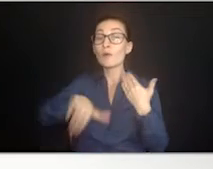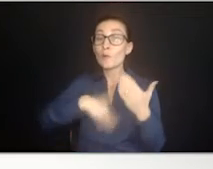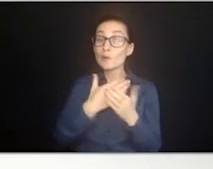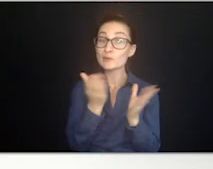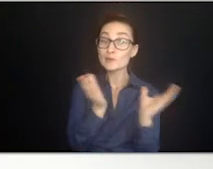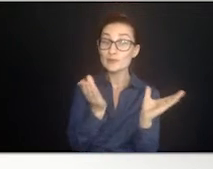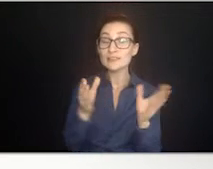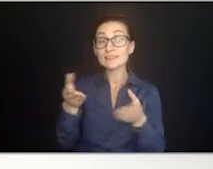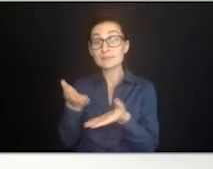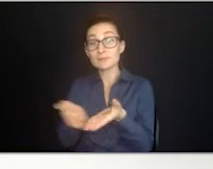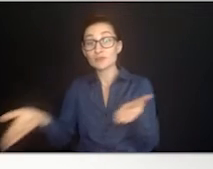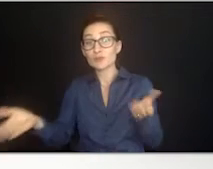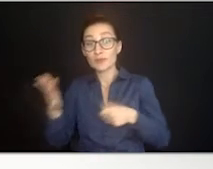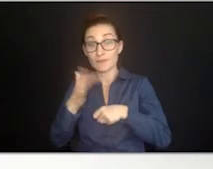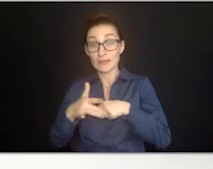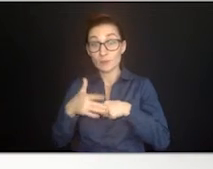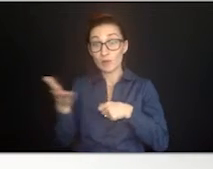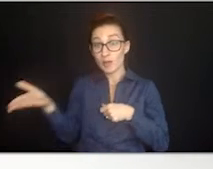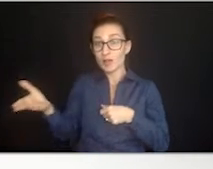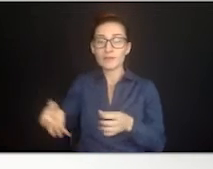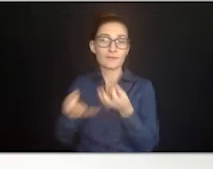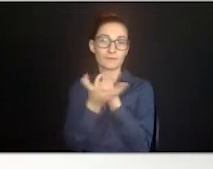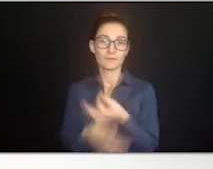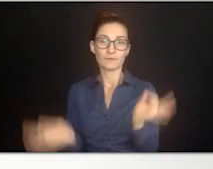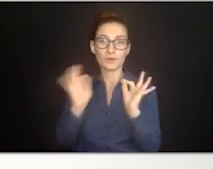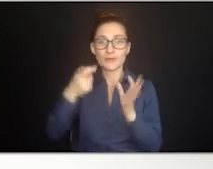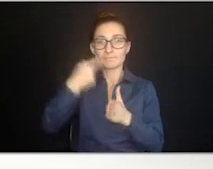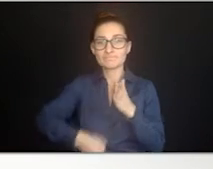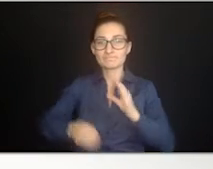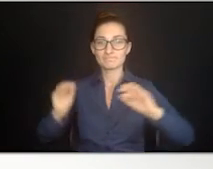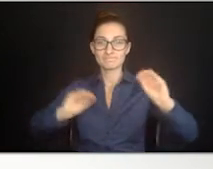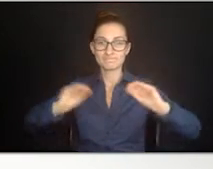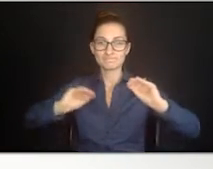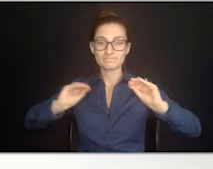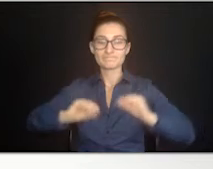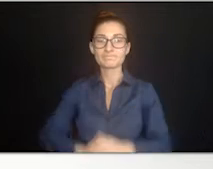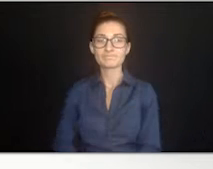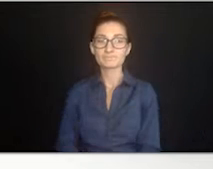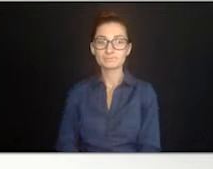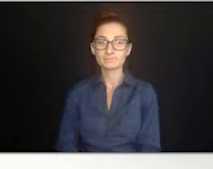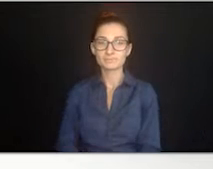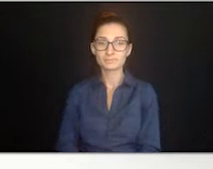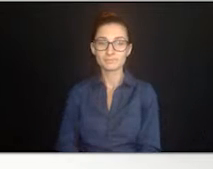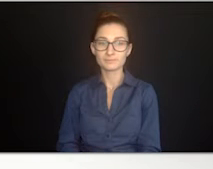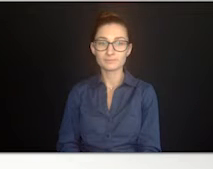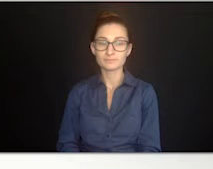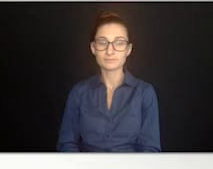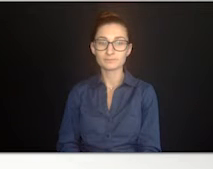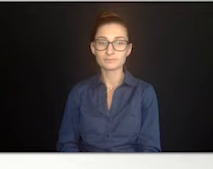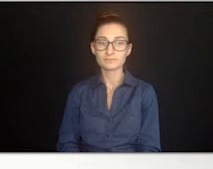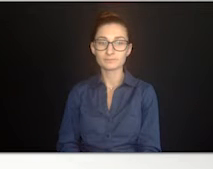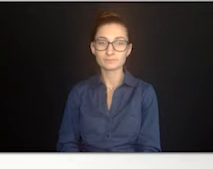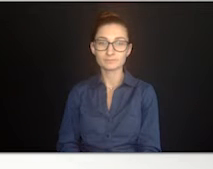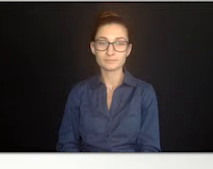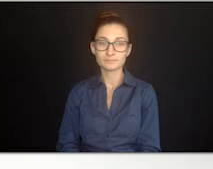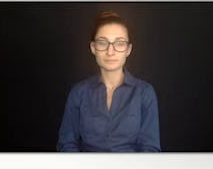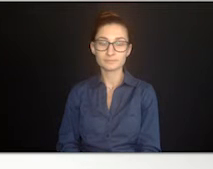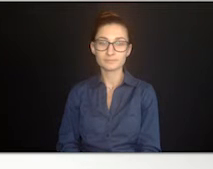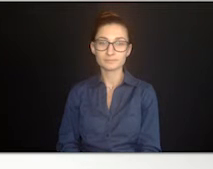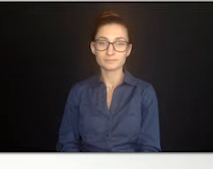that are available from RMTC-DHH are provided at no charge to the Florida stakeholder.